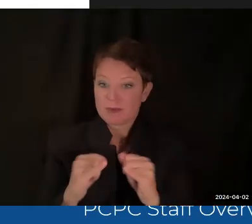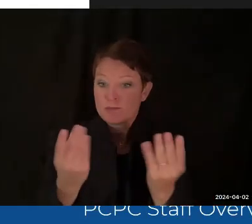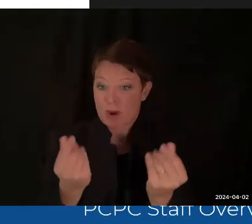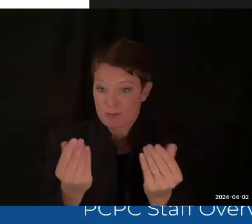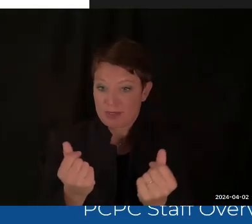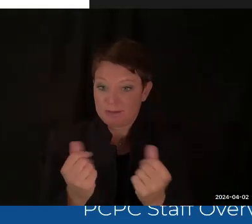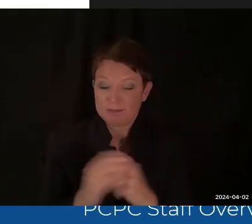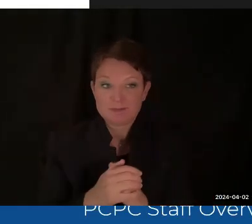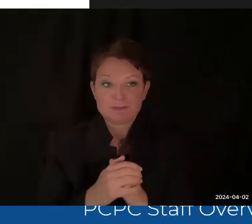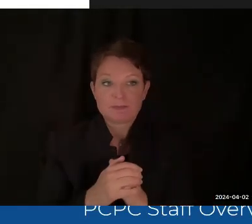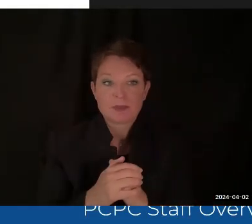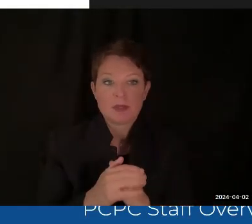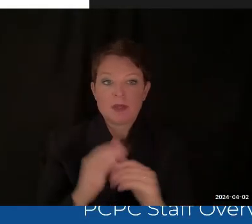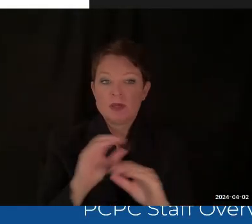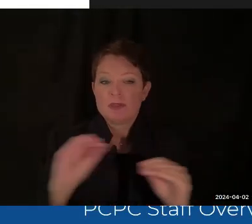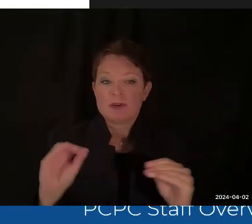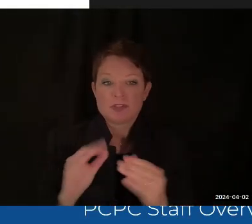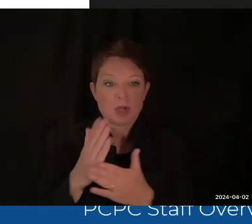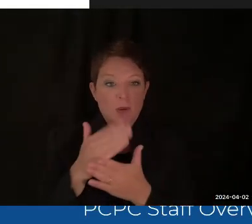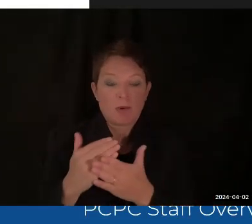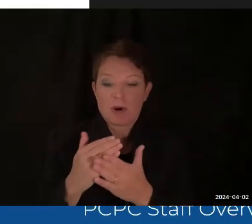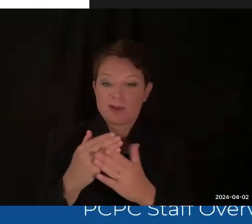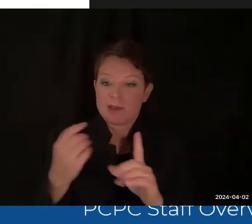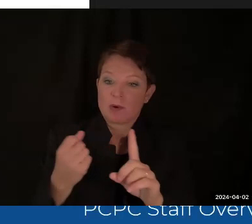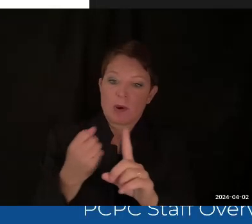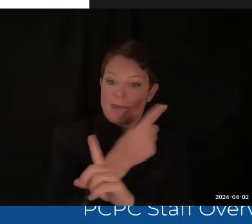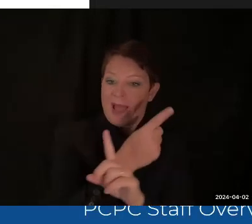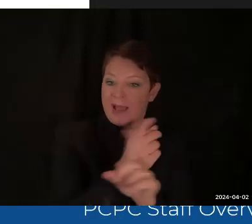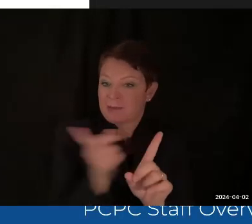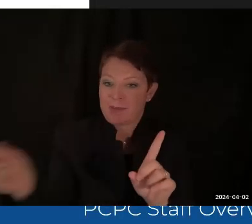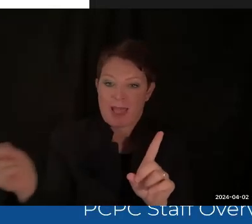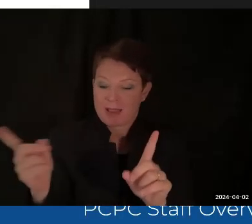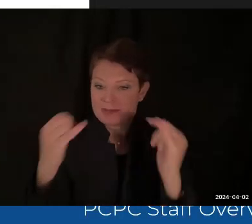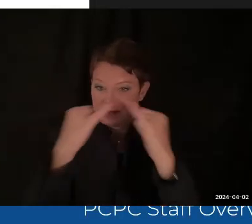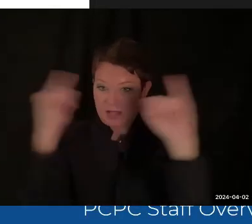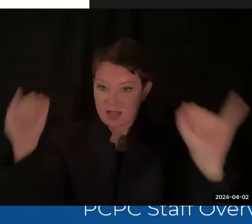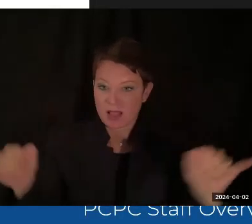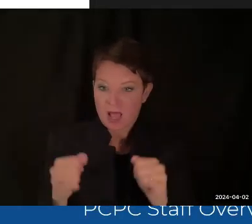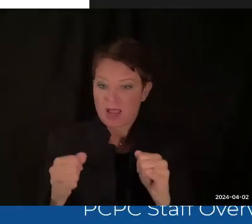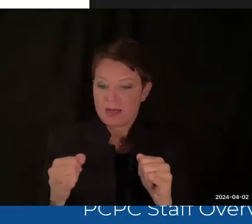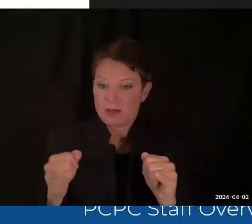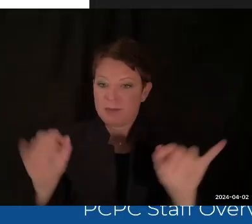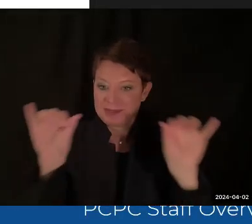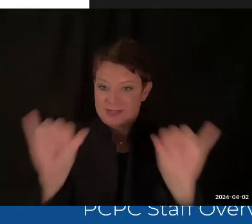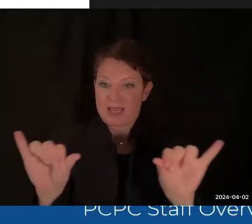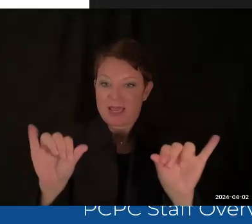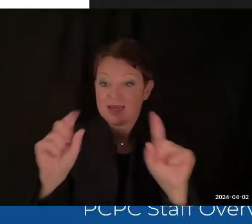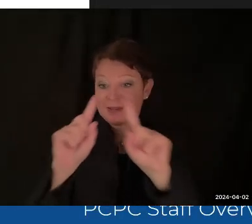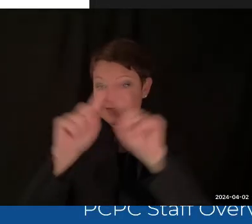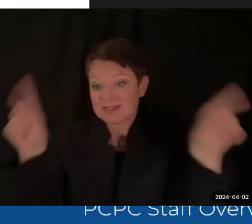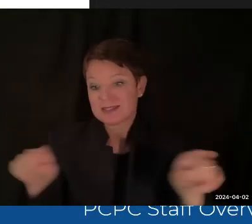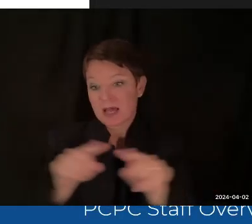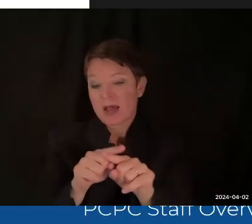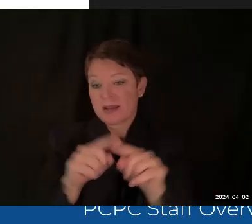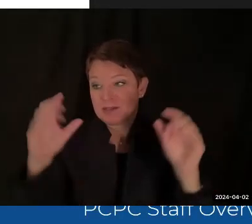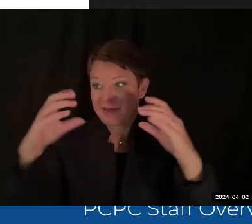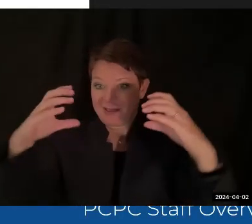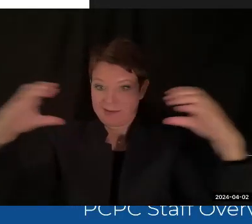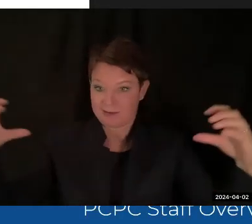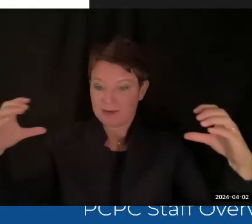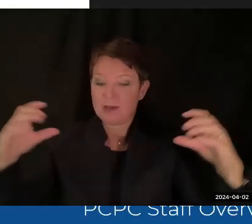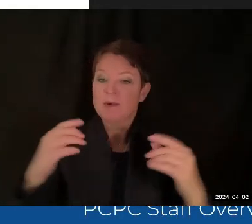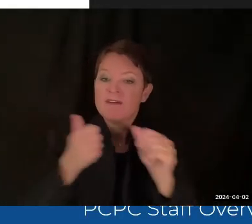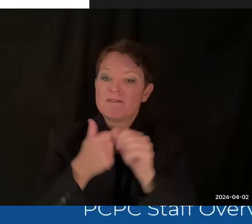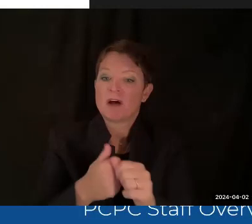lines. There are no elements which will project past the property line besides signage, which will adhere to the